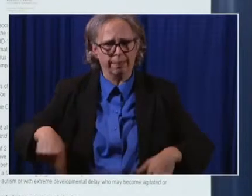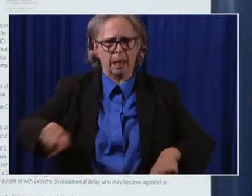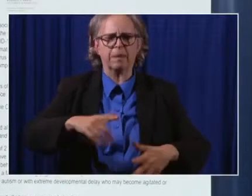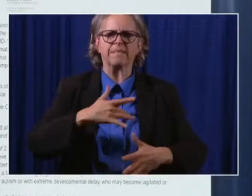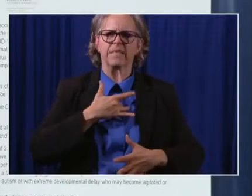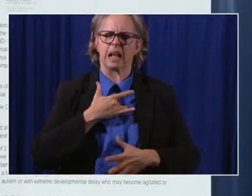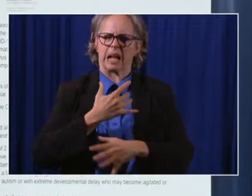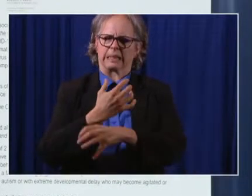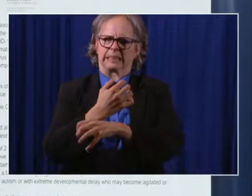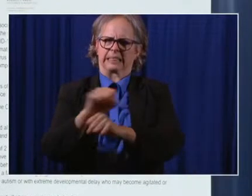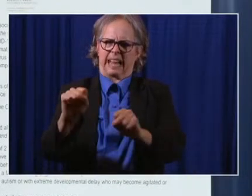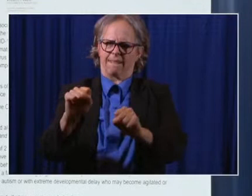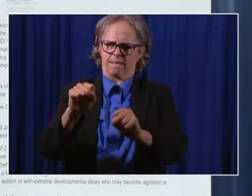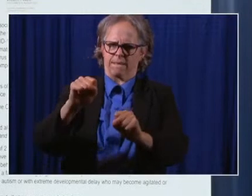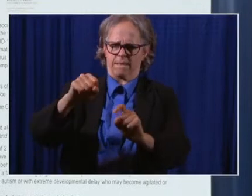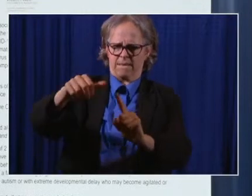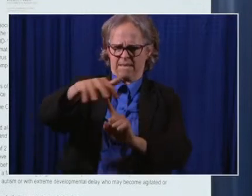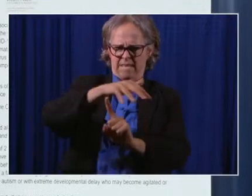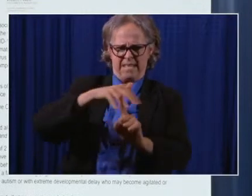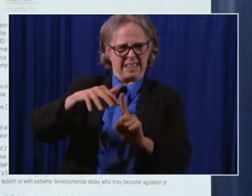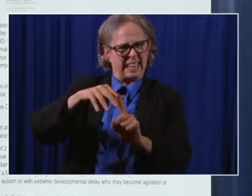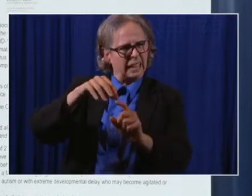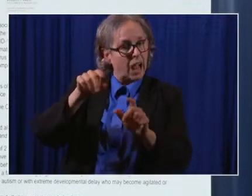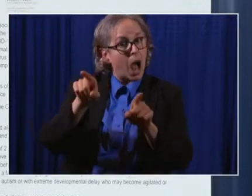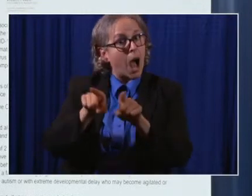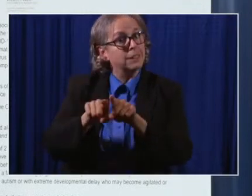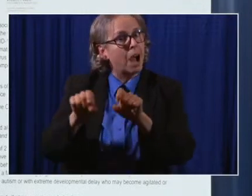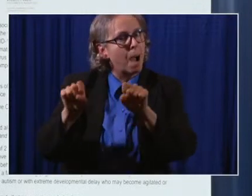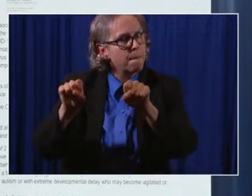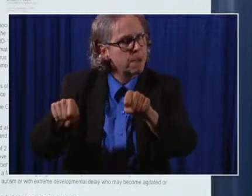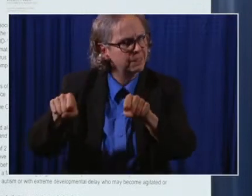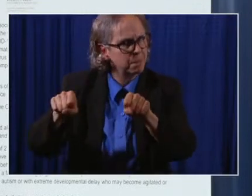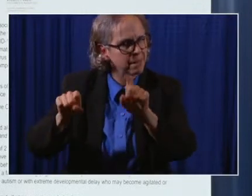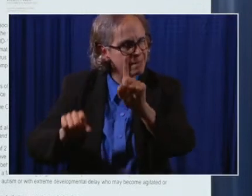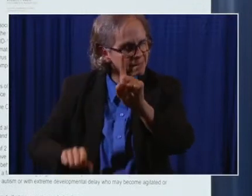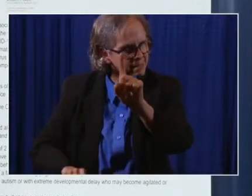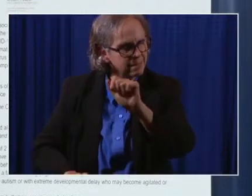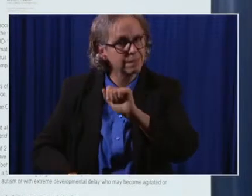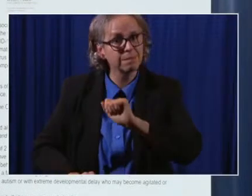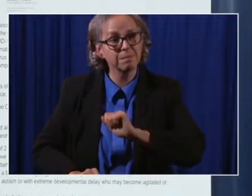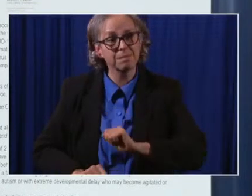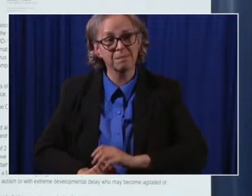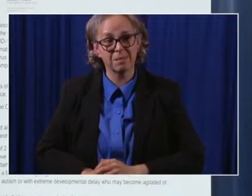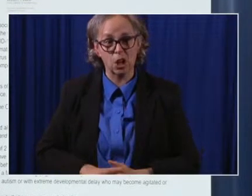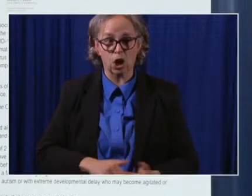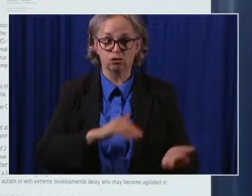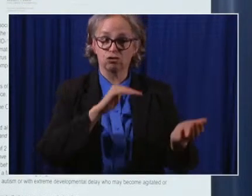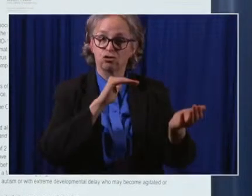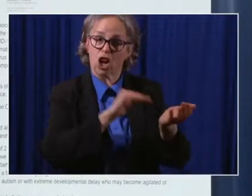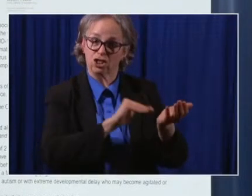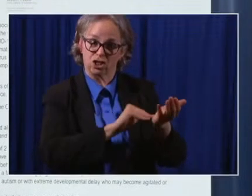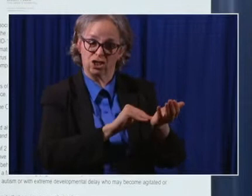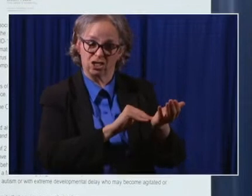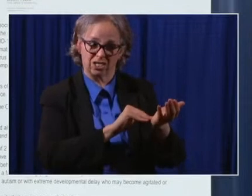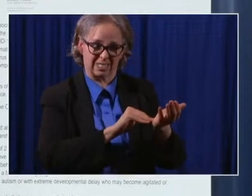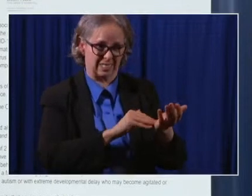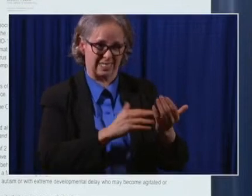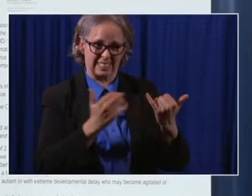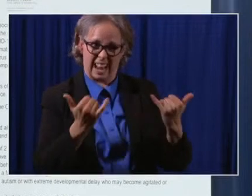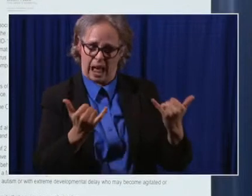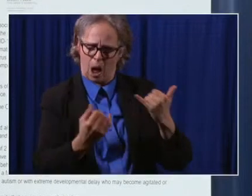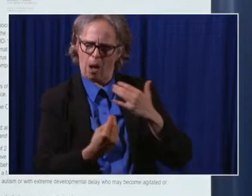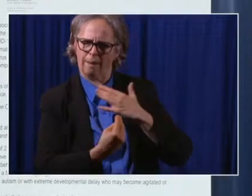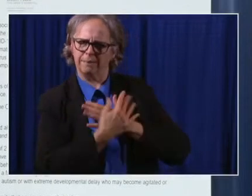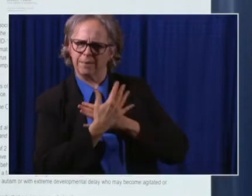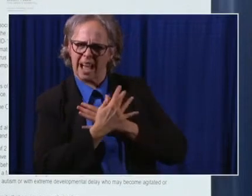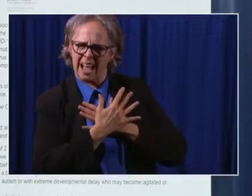environment as possible. Doctors now advise that children K